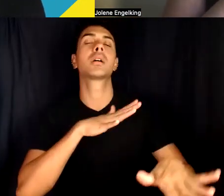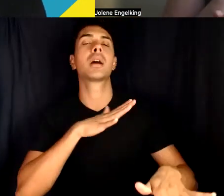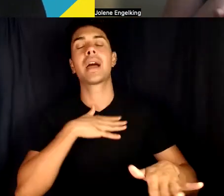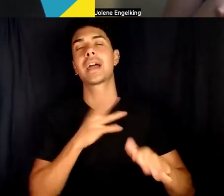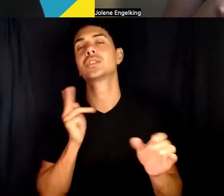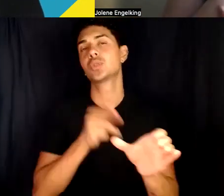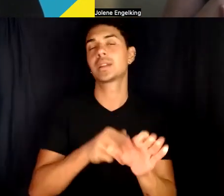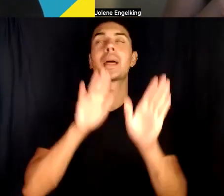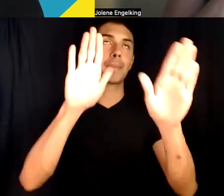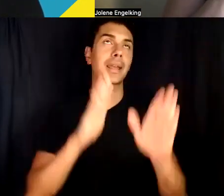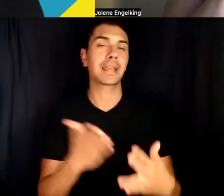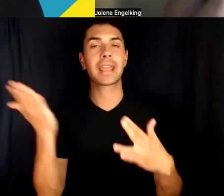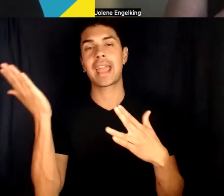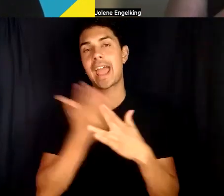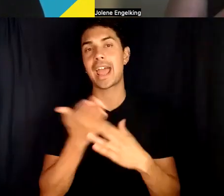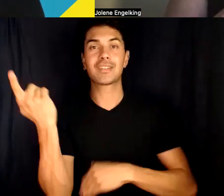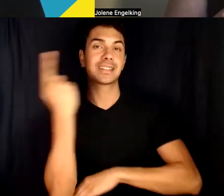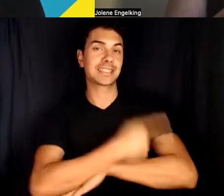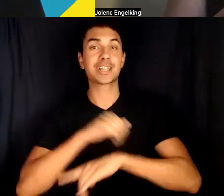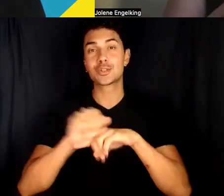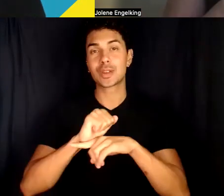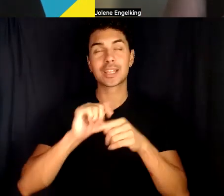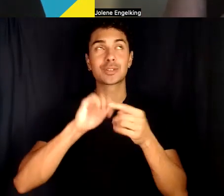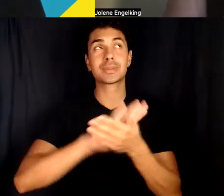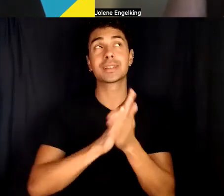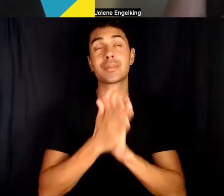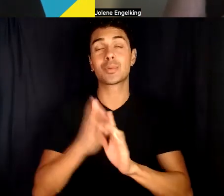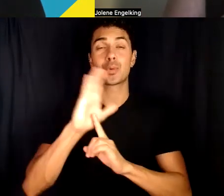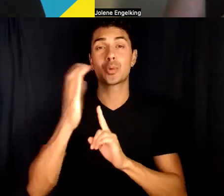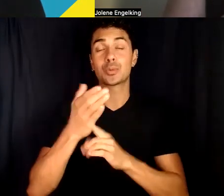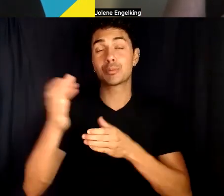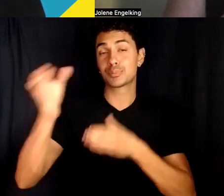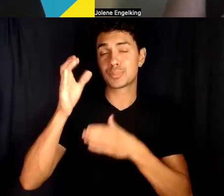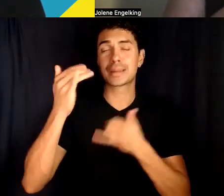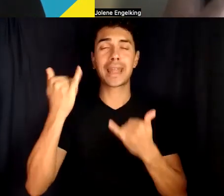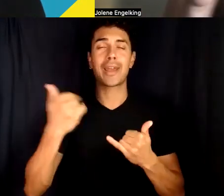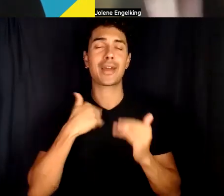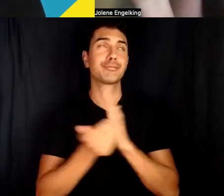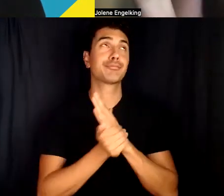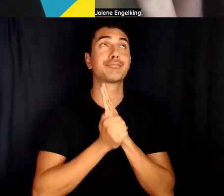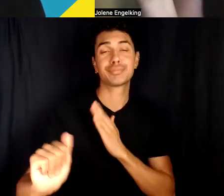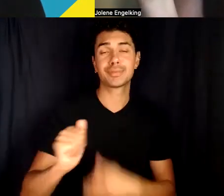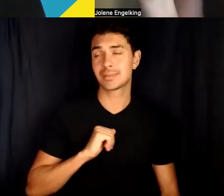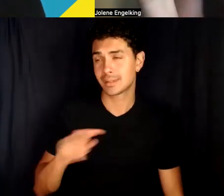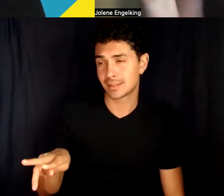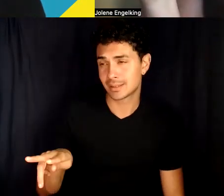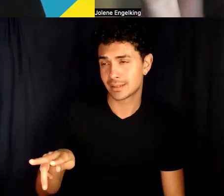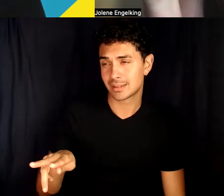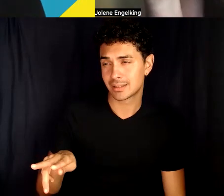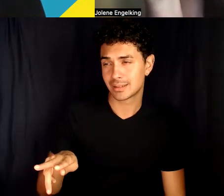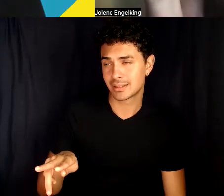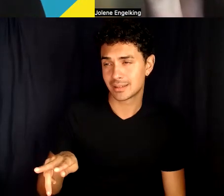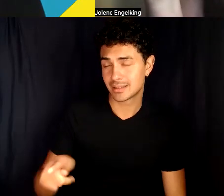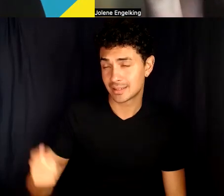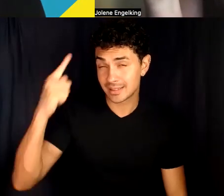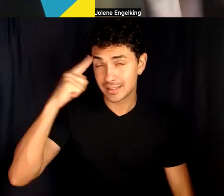training on, how to be culturally competent, and now I'm really good. And it seems like people think there's like a certification to be able to work with